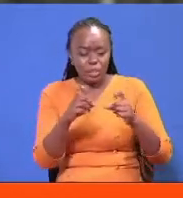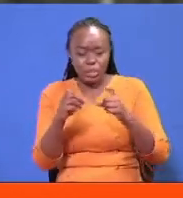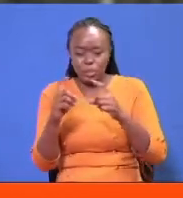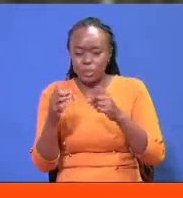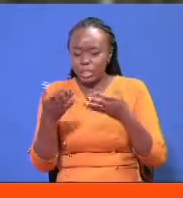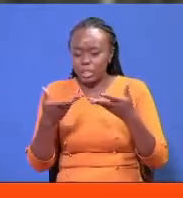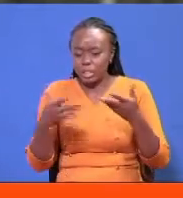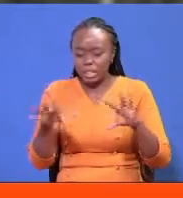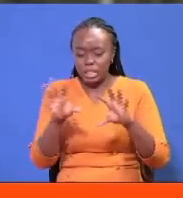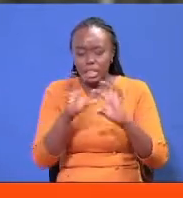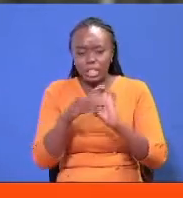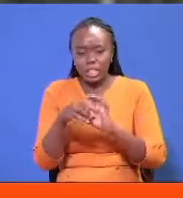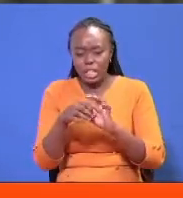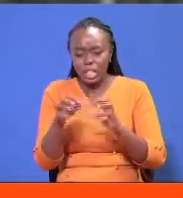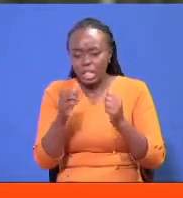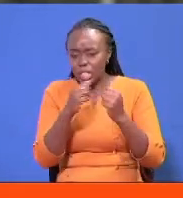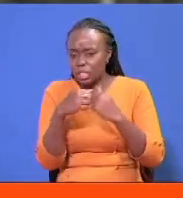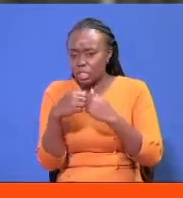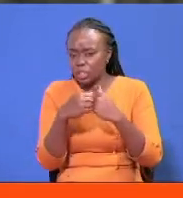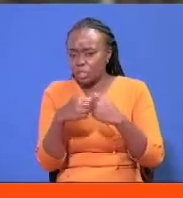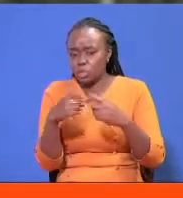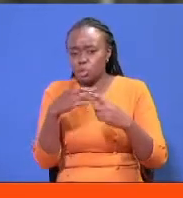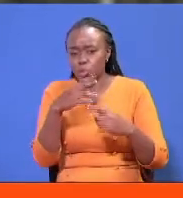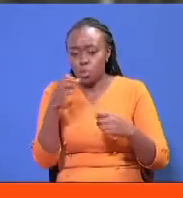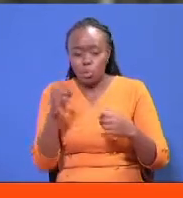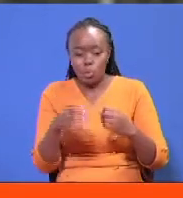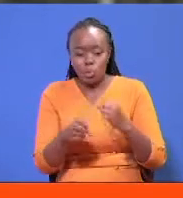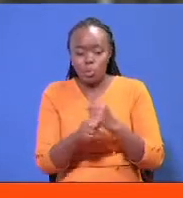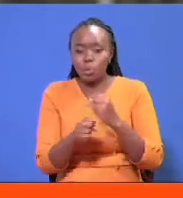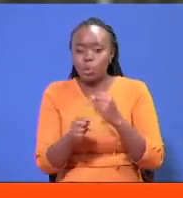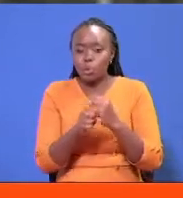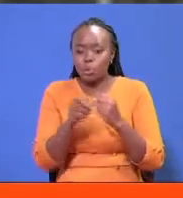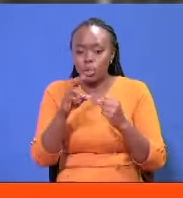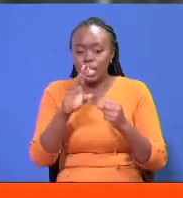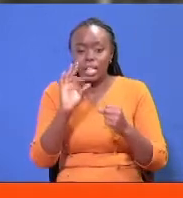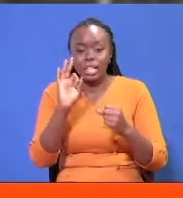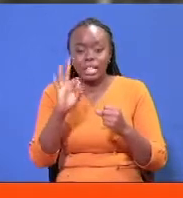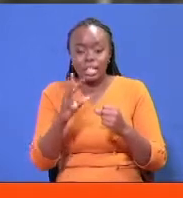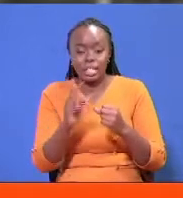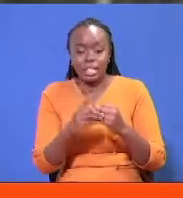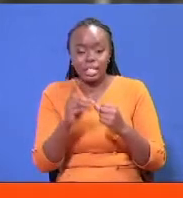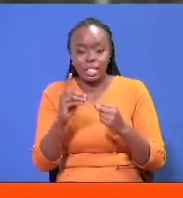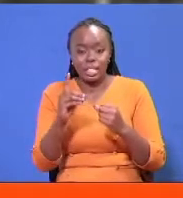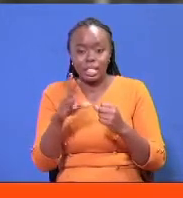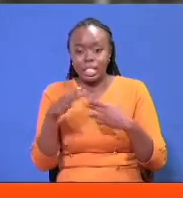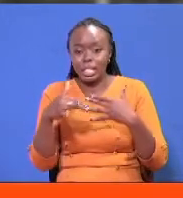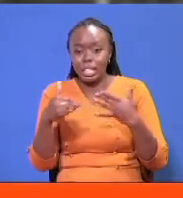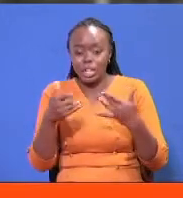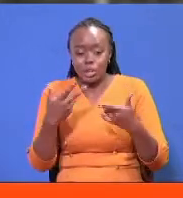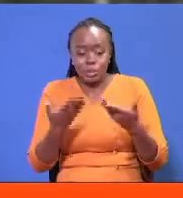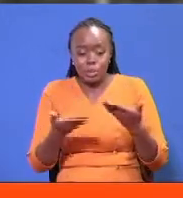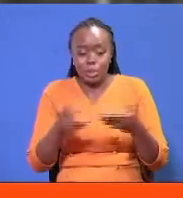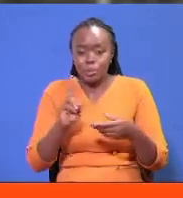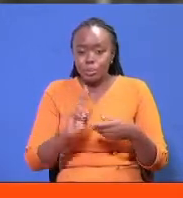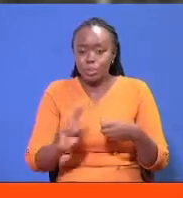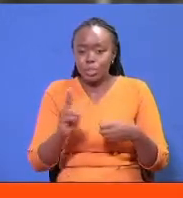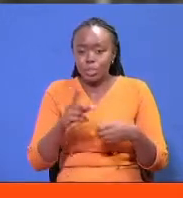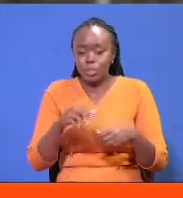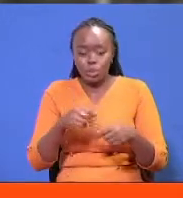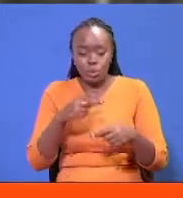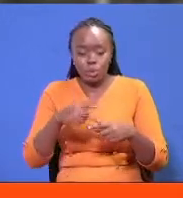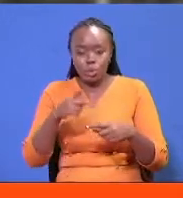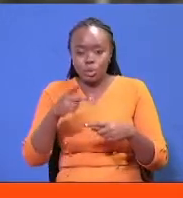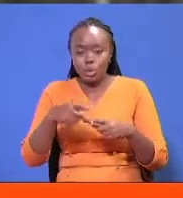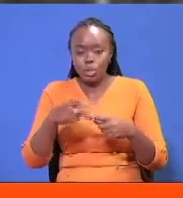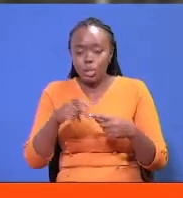together, but you can as well use a third-party solutions to achieve the 3D mapping. But nonetheless, you can use the operating system provided for